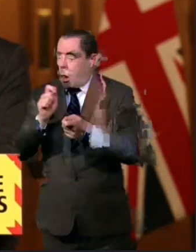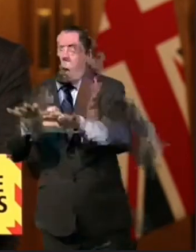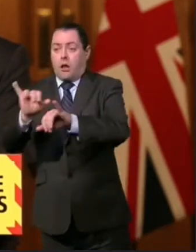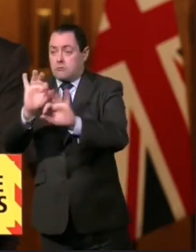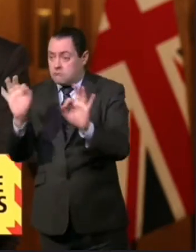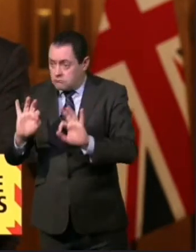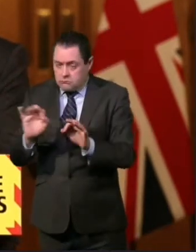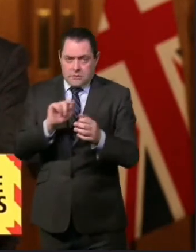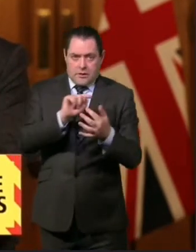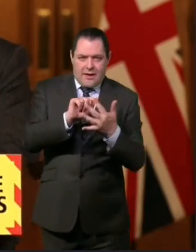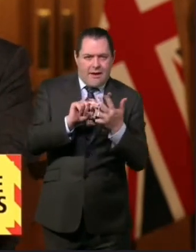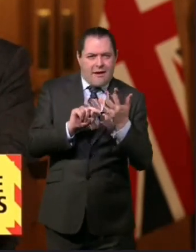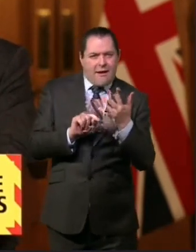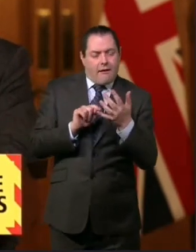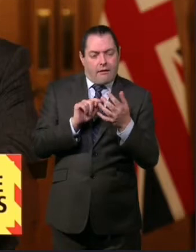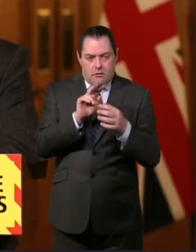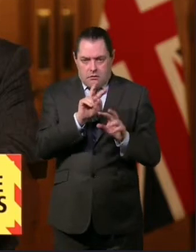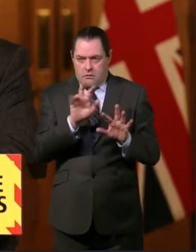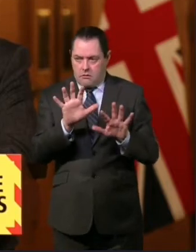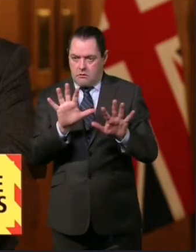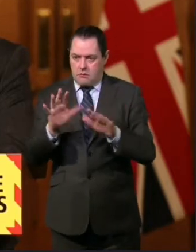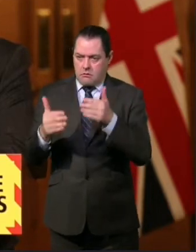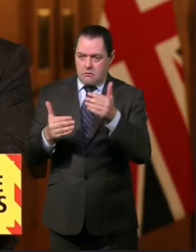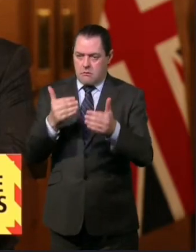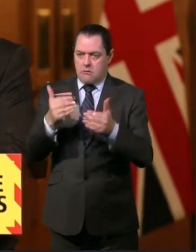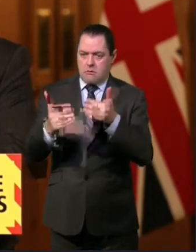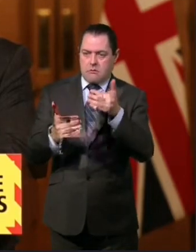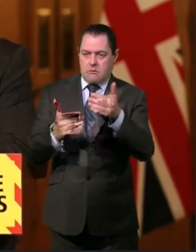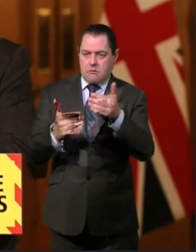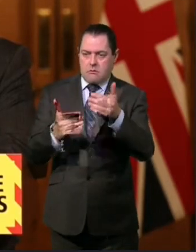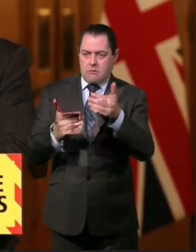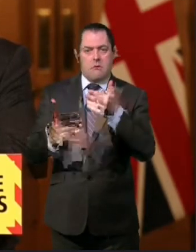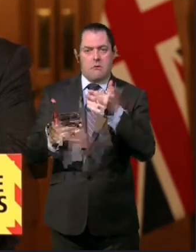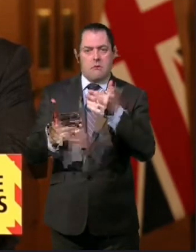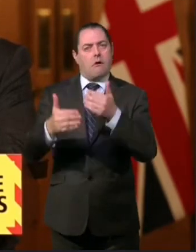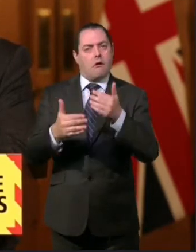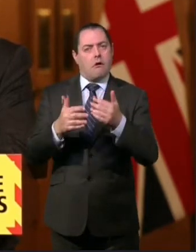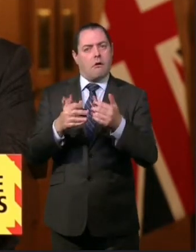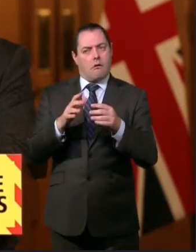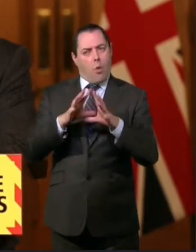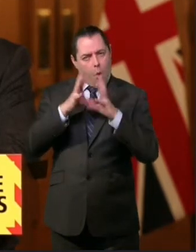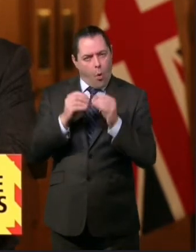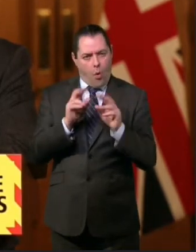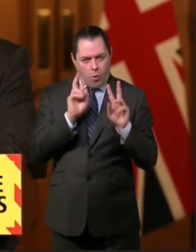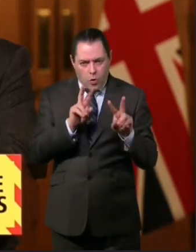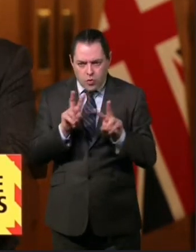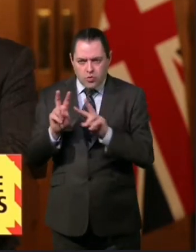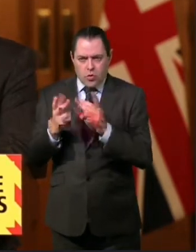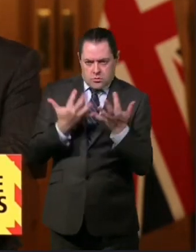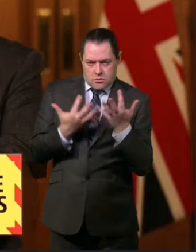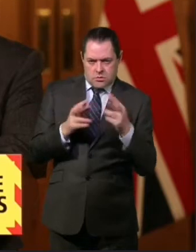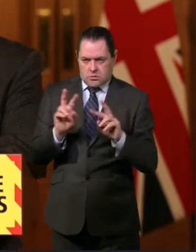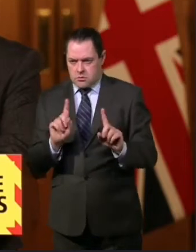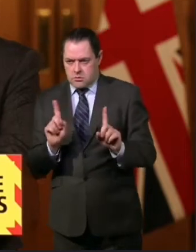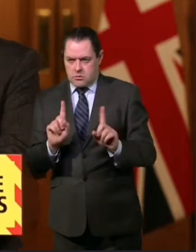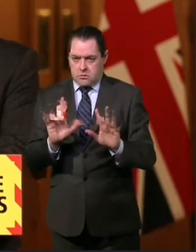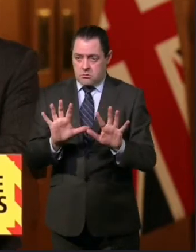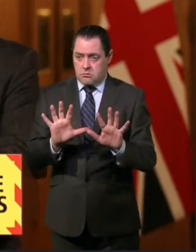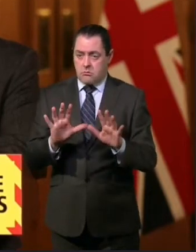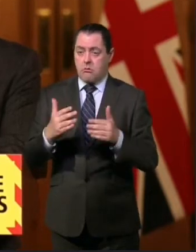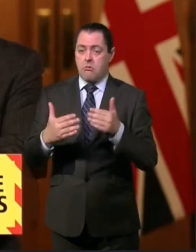of the virus that might affect our calculations. But I think most important thing is that we've got to be in a position where the rate of